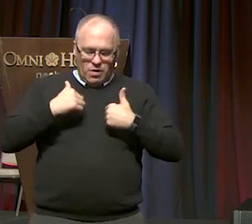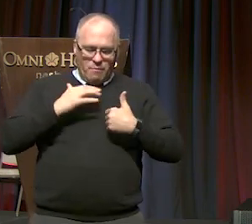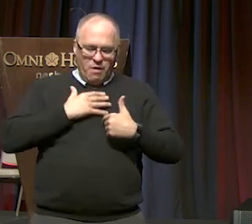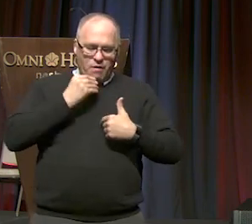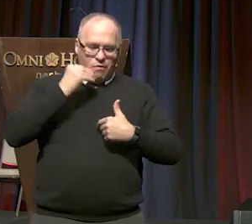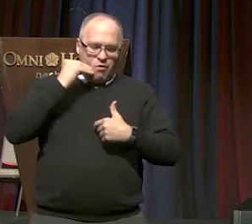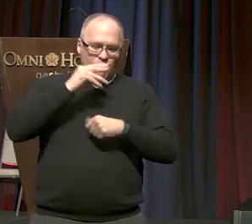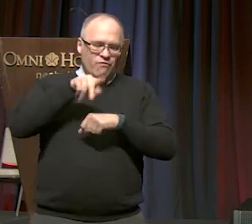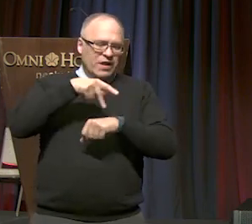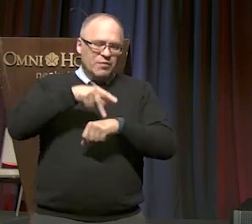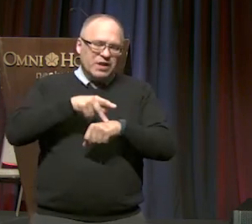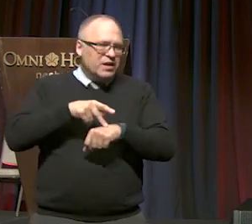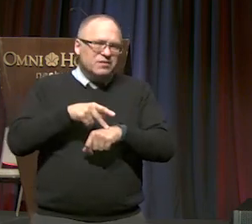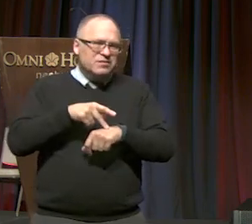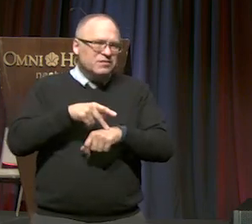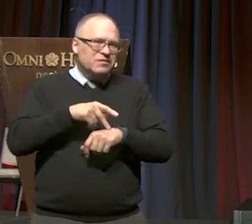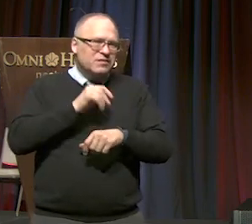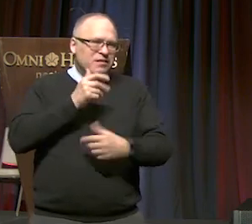So,